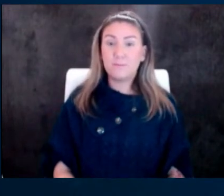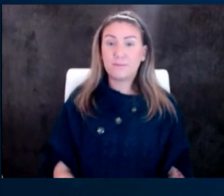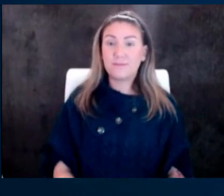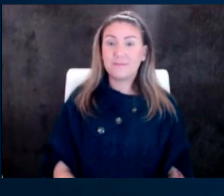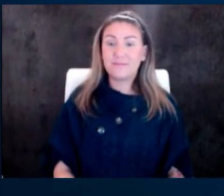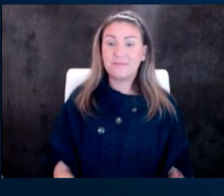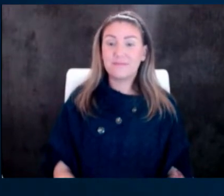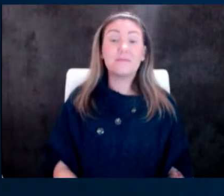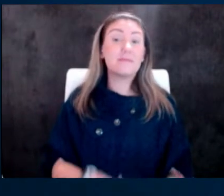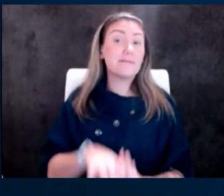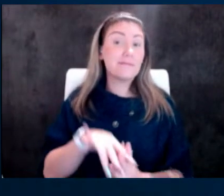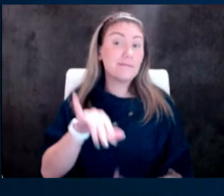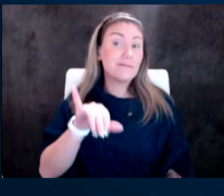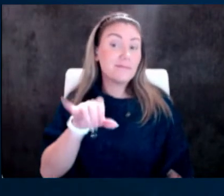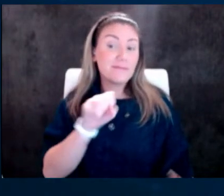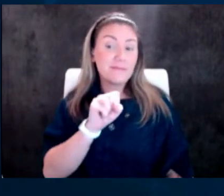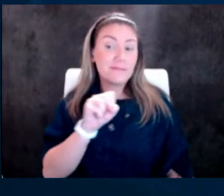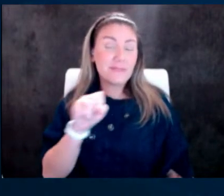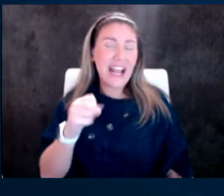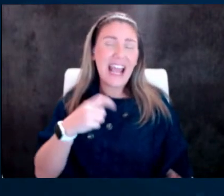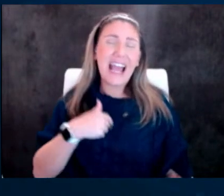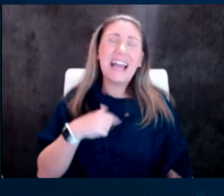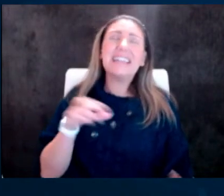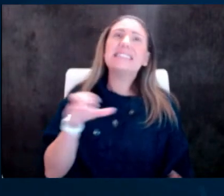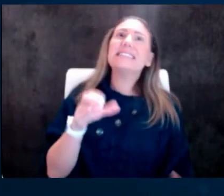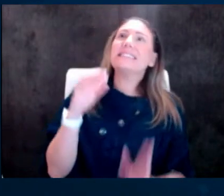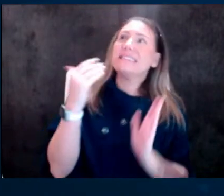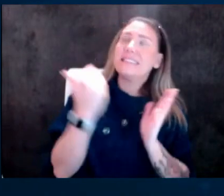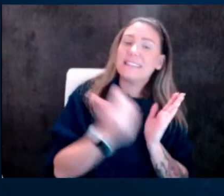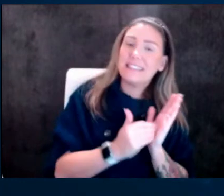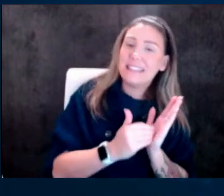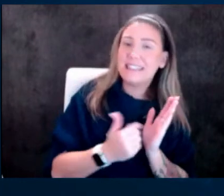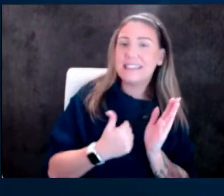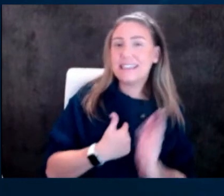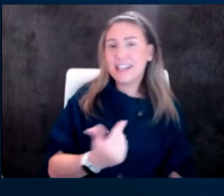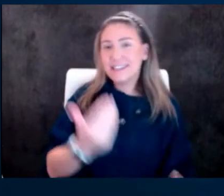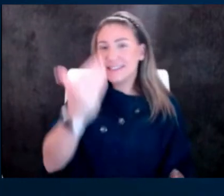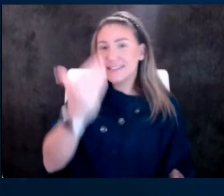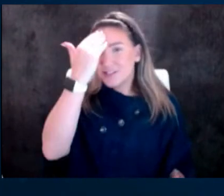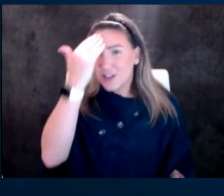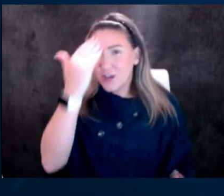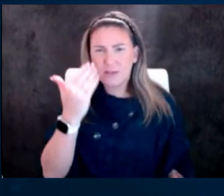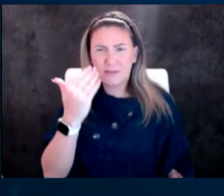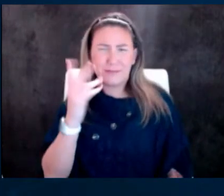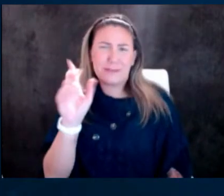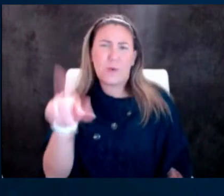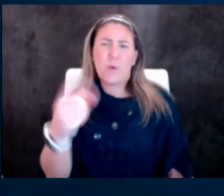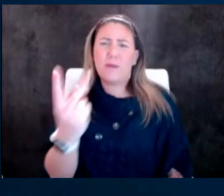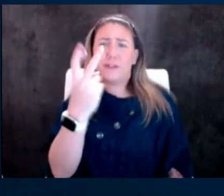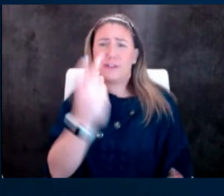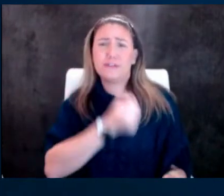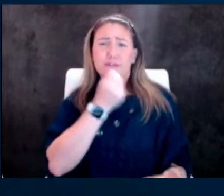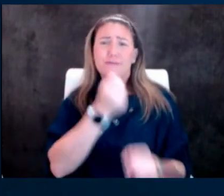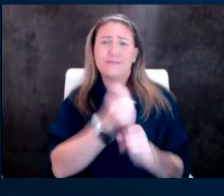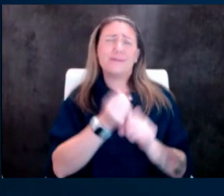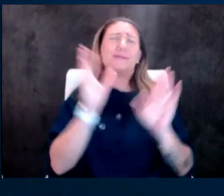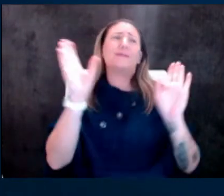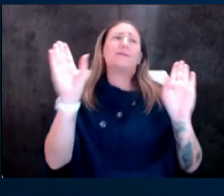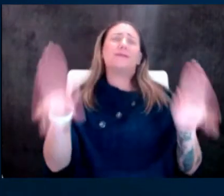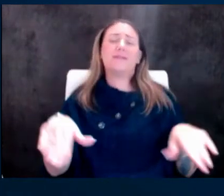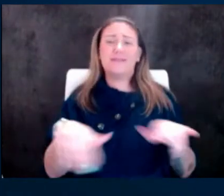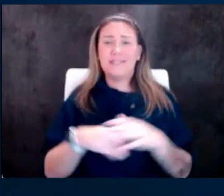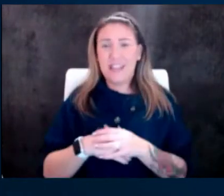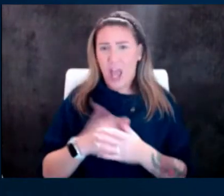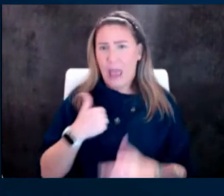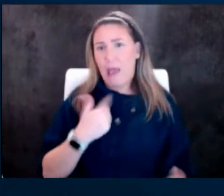Jess, we've lost you again. I did it again. I know. Okay. It's, you know, it's only been 2 years. Don't worry about it. We'll get it. I'll get it one of these days.